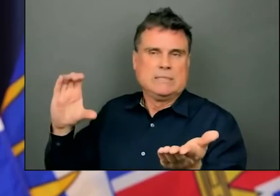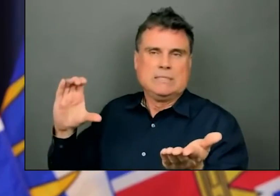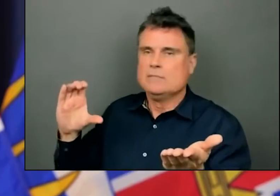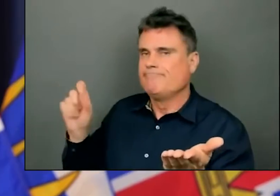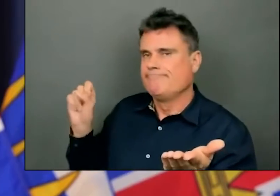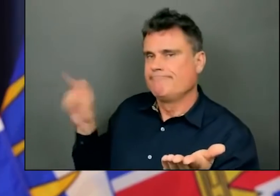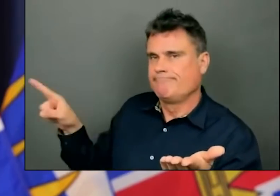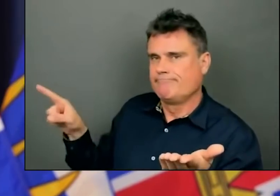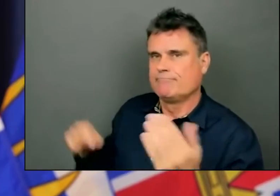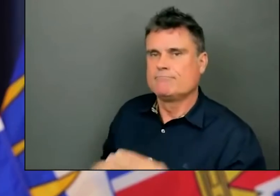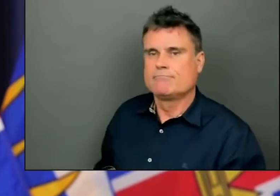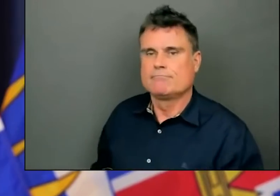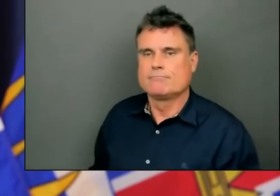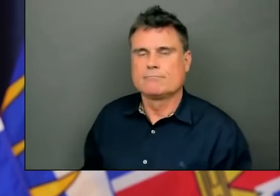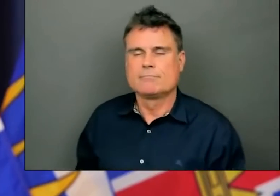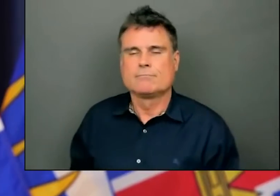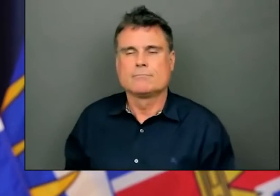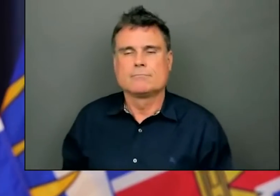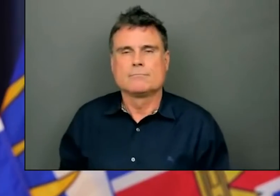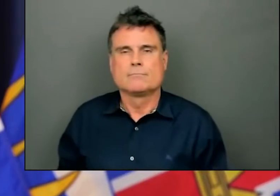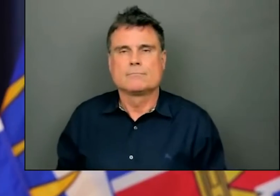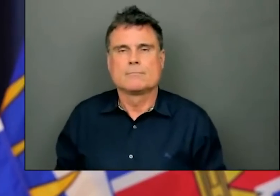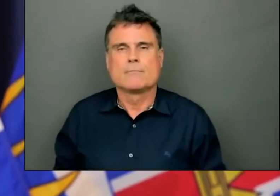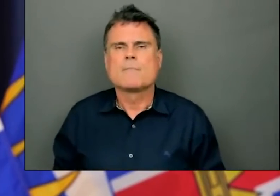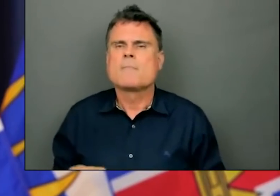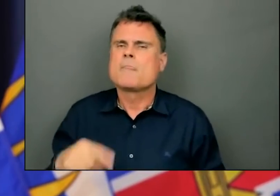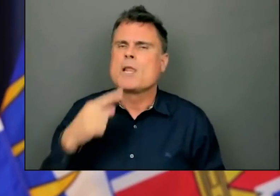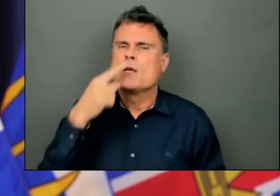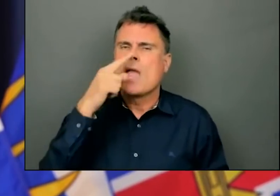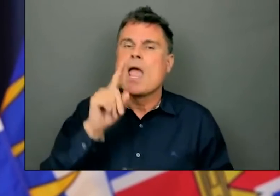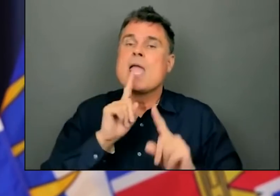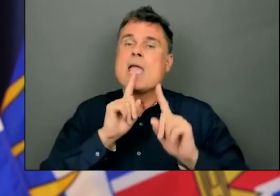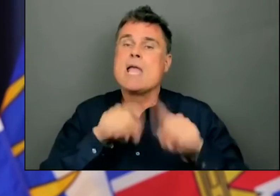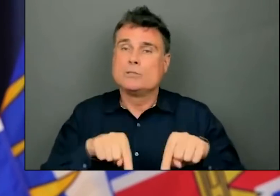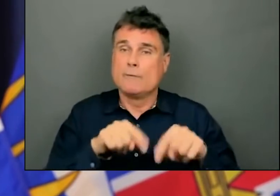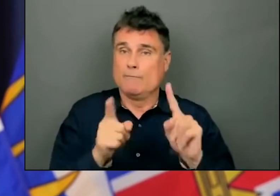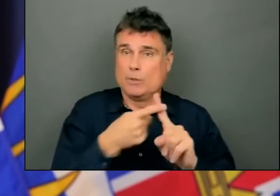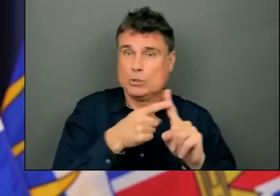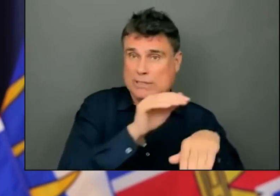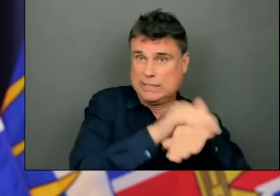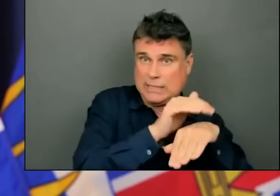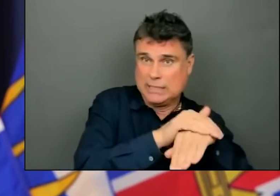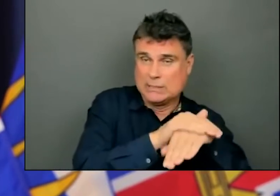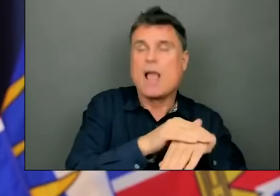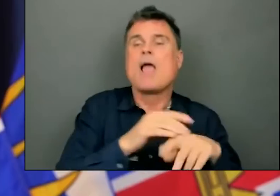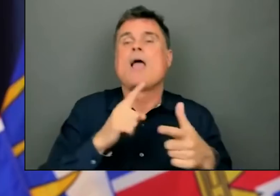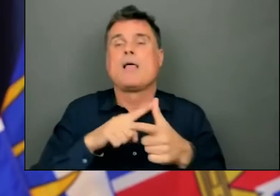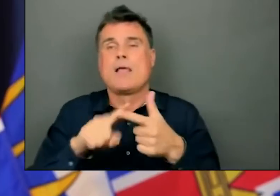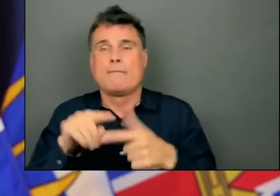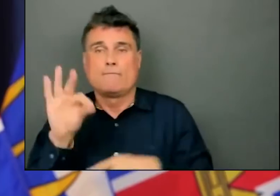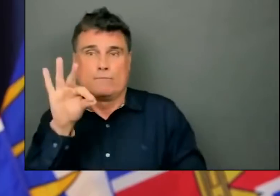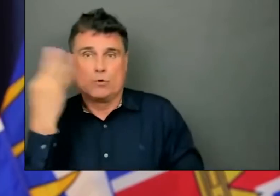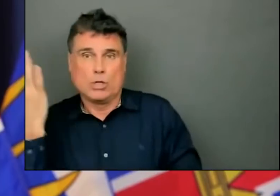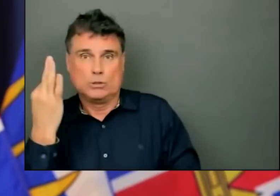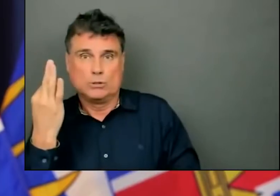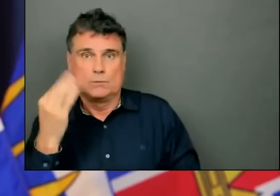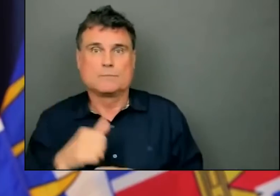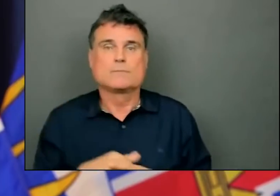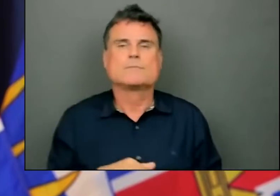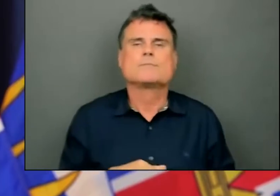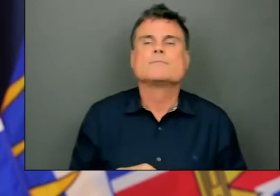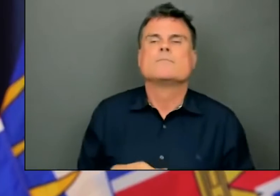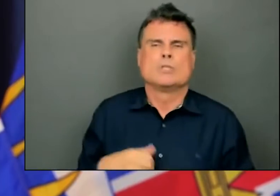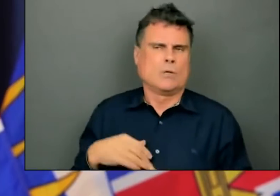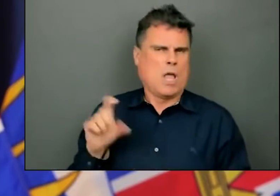Oh, hi. Thanks very much. I would like answers in English and French, if you could, please. So, Dr. Henry, how do you explain what appears to